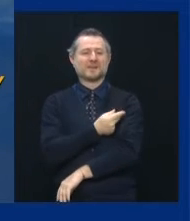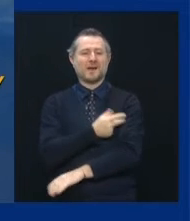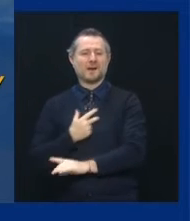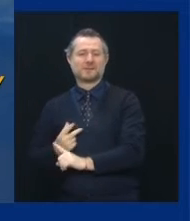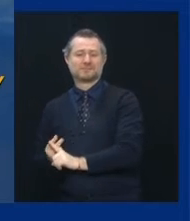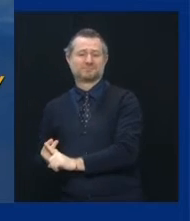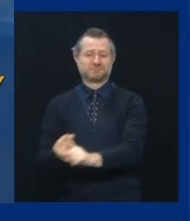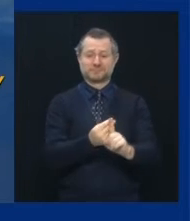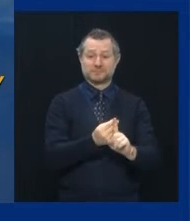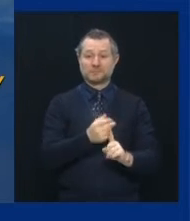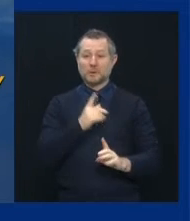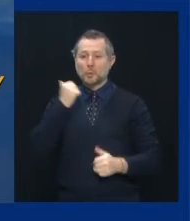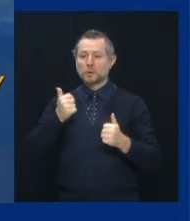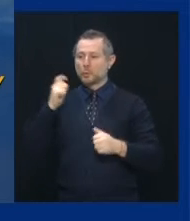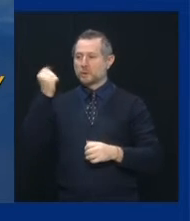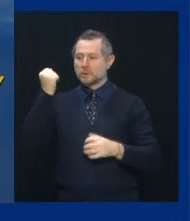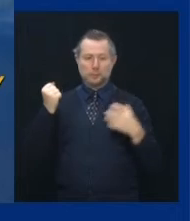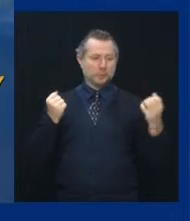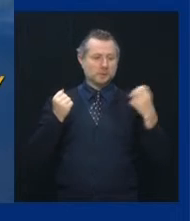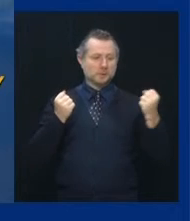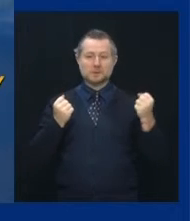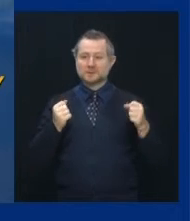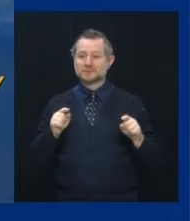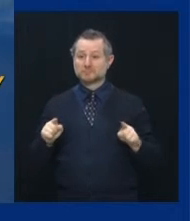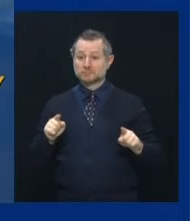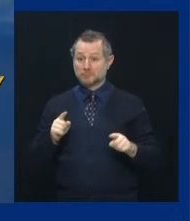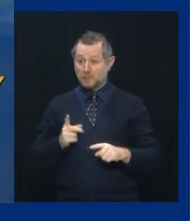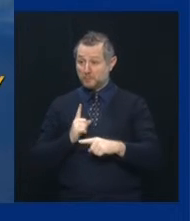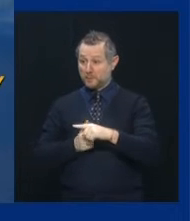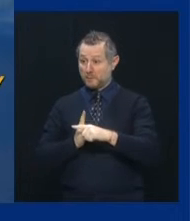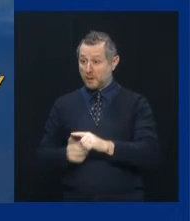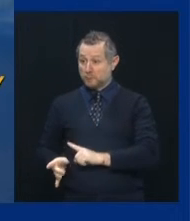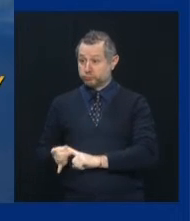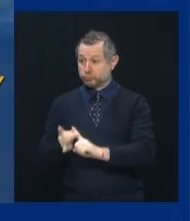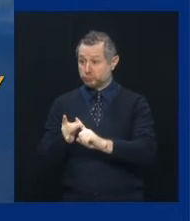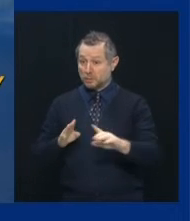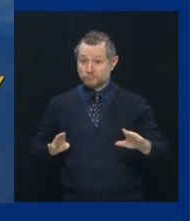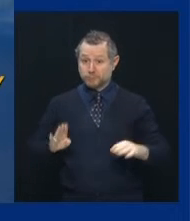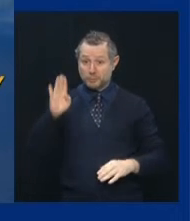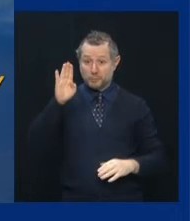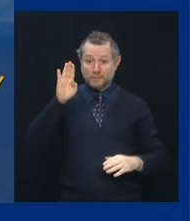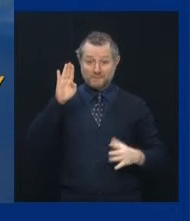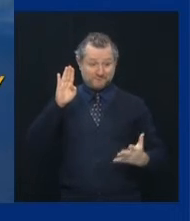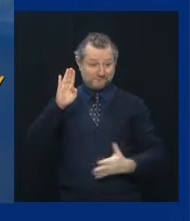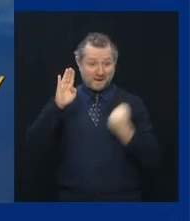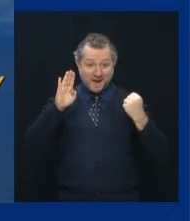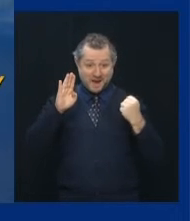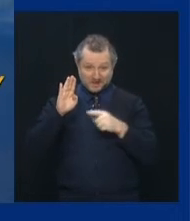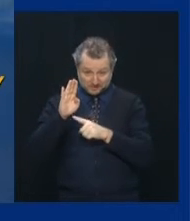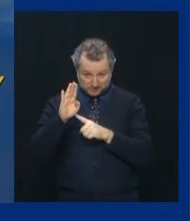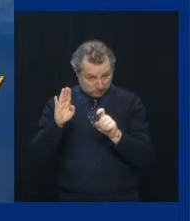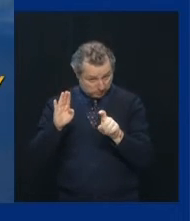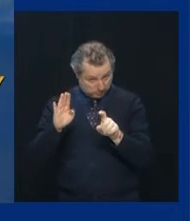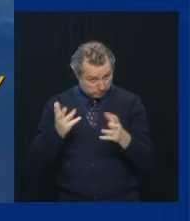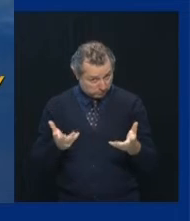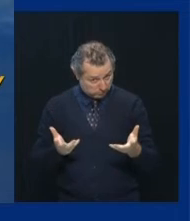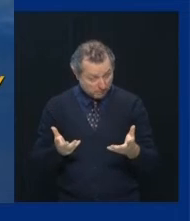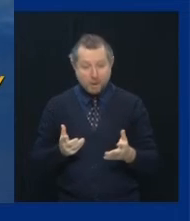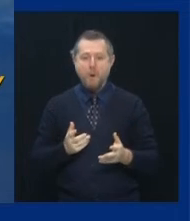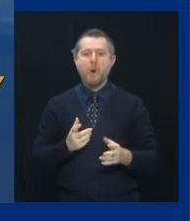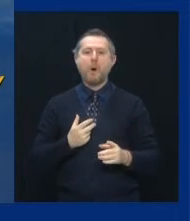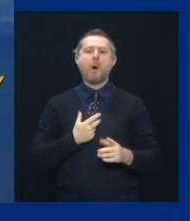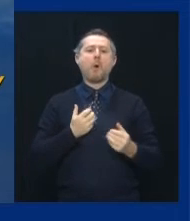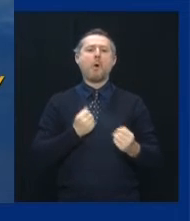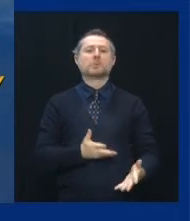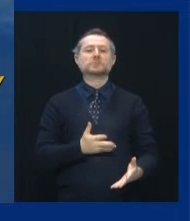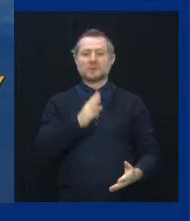wins? Does the infection rate go up so far, so fast, that it closes down